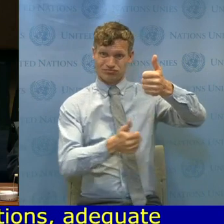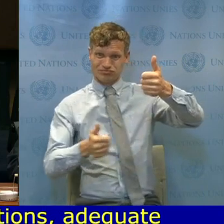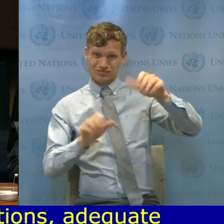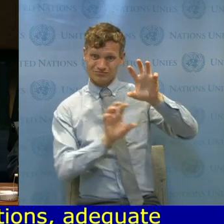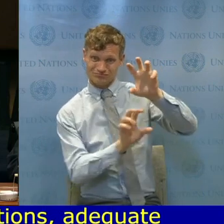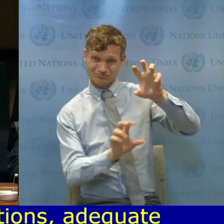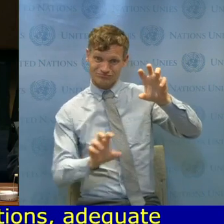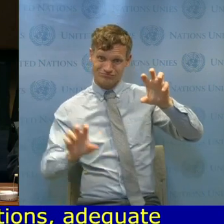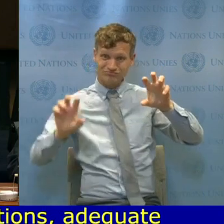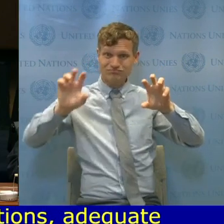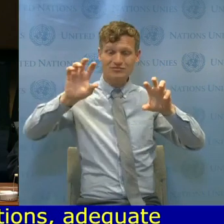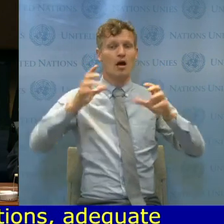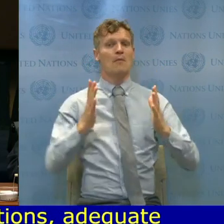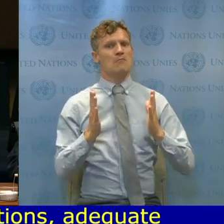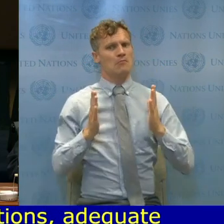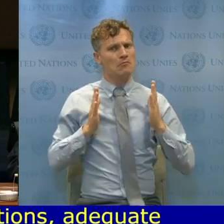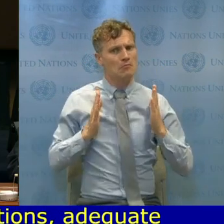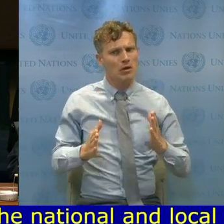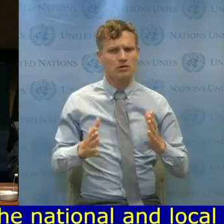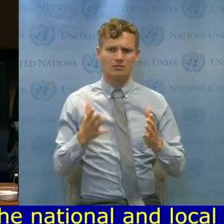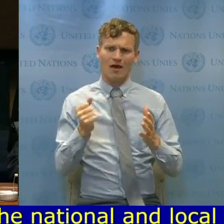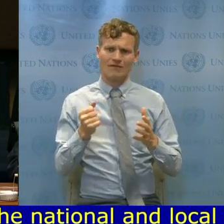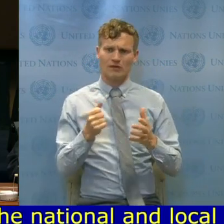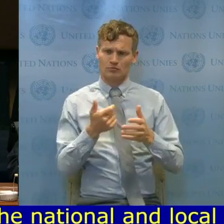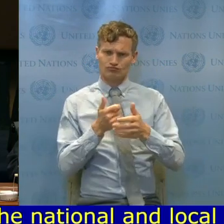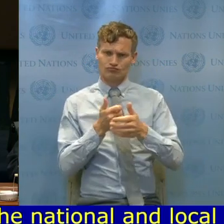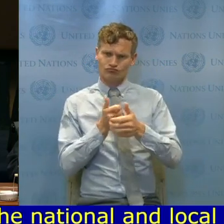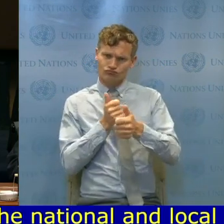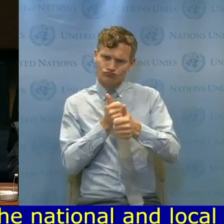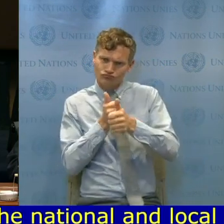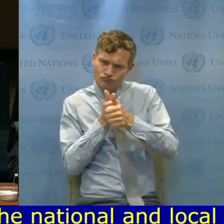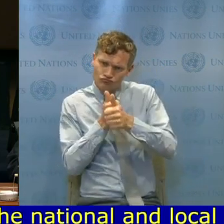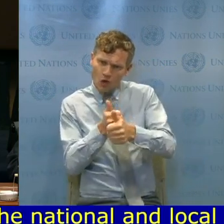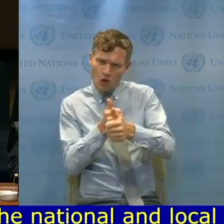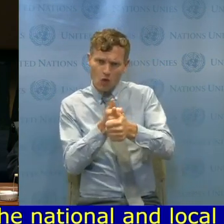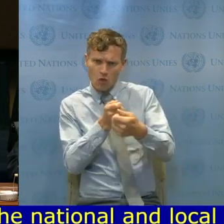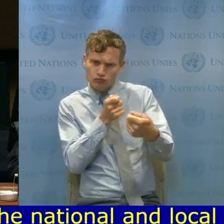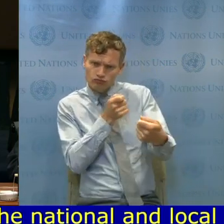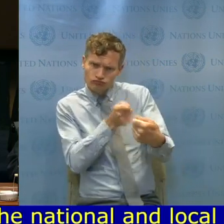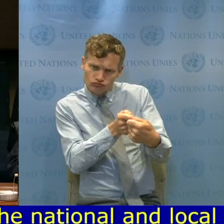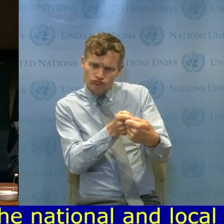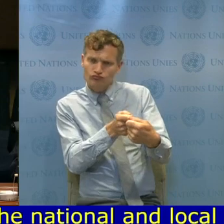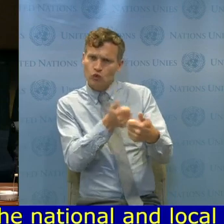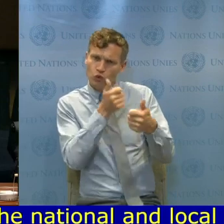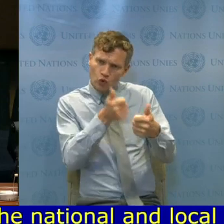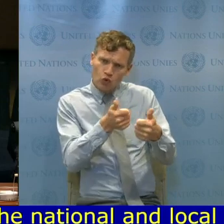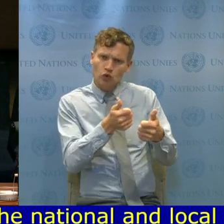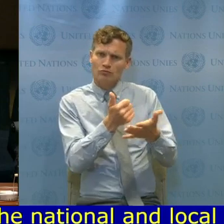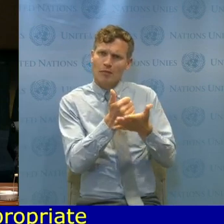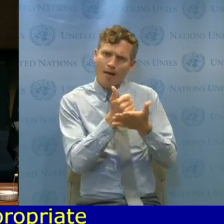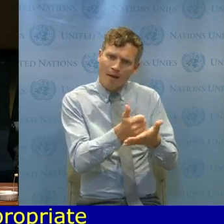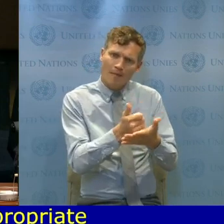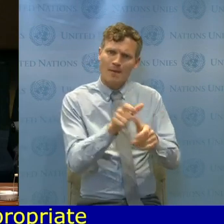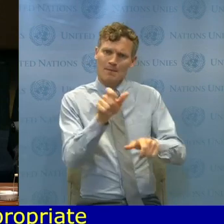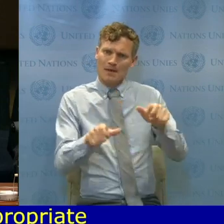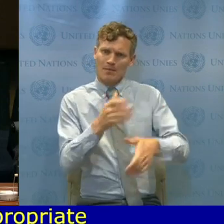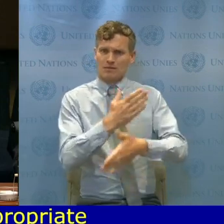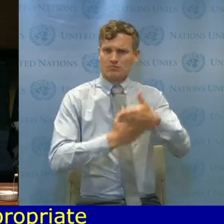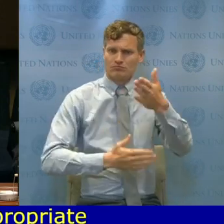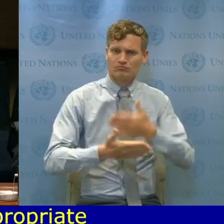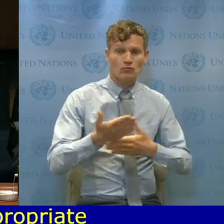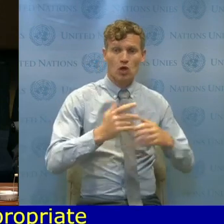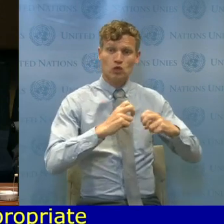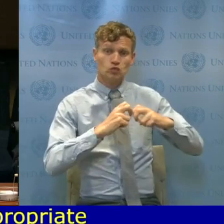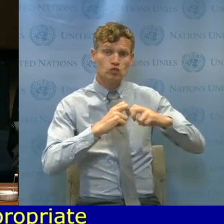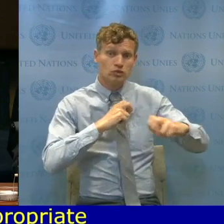to the characteristics of persons with disabilities and transportation convenience to guarantee access to